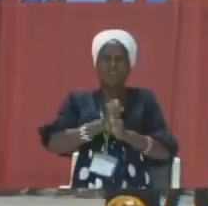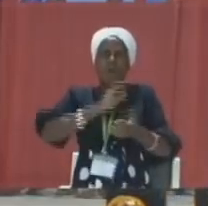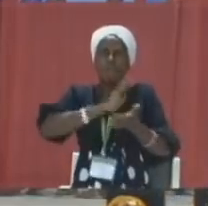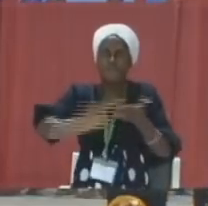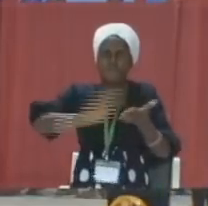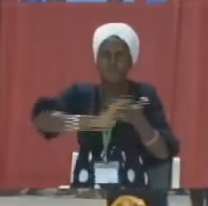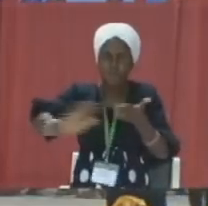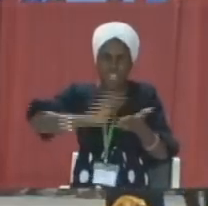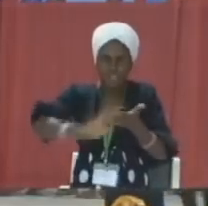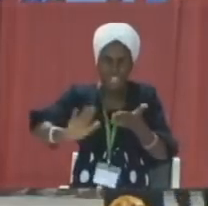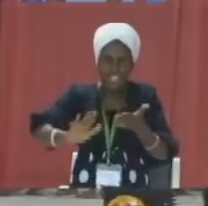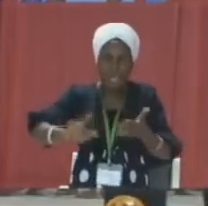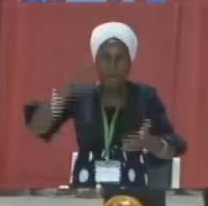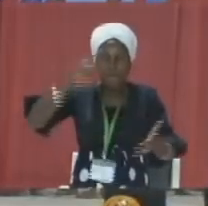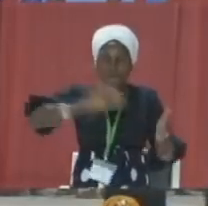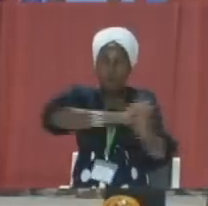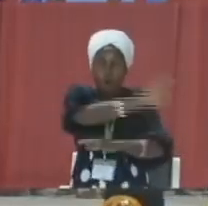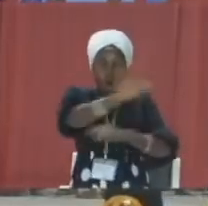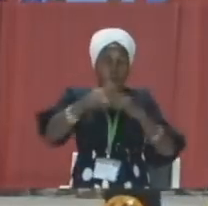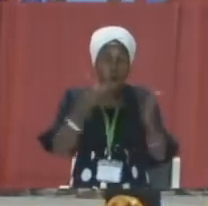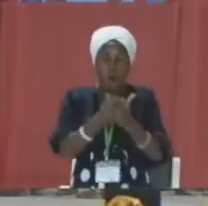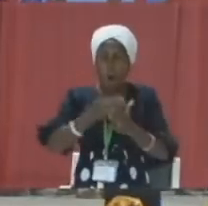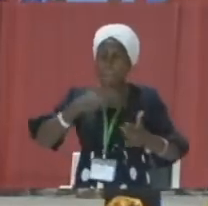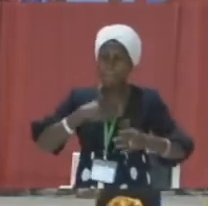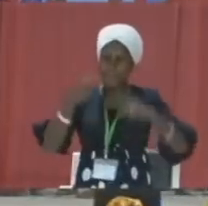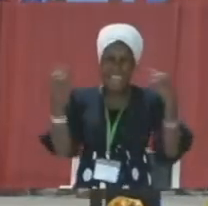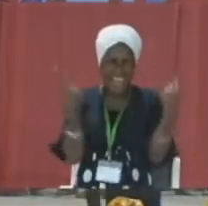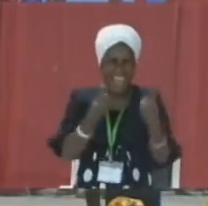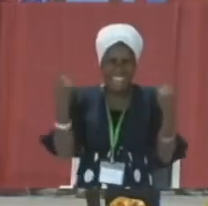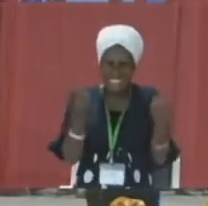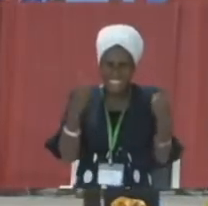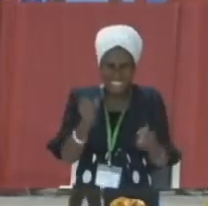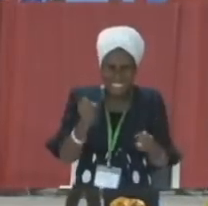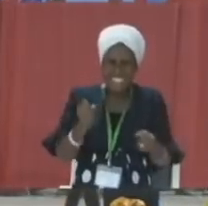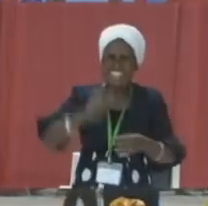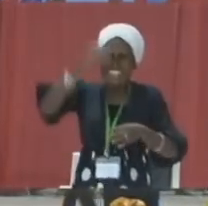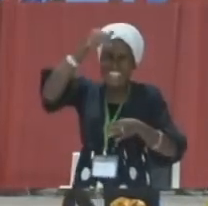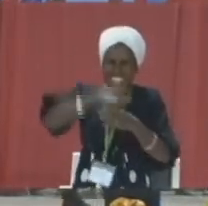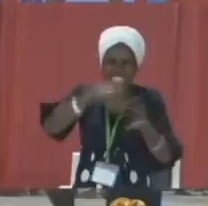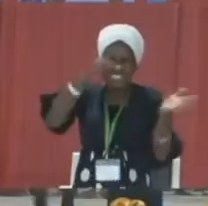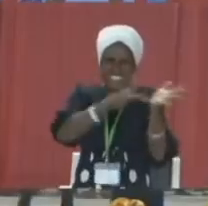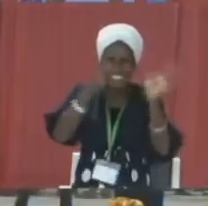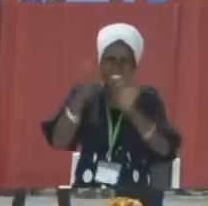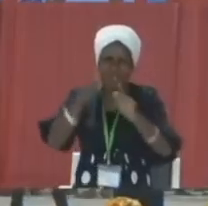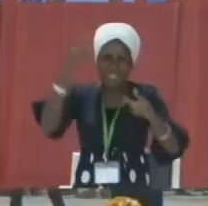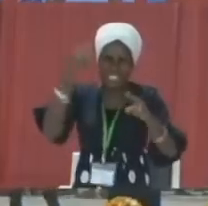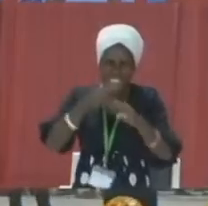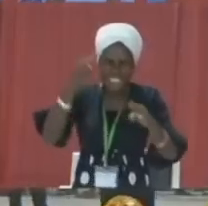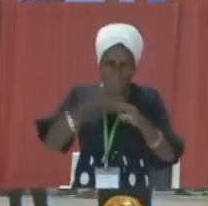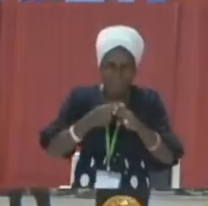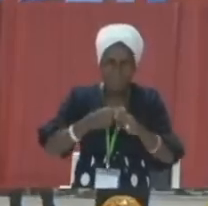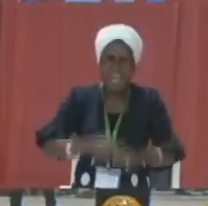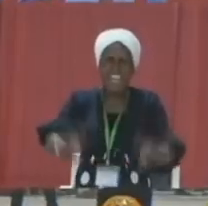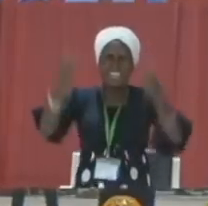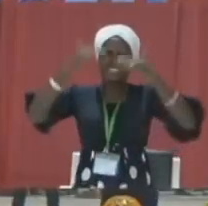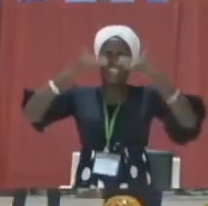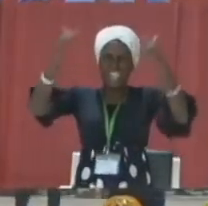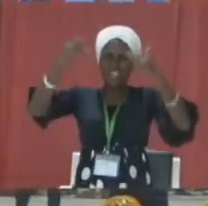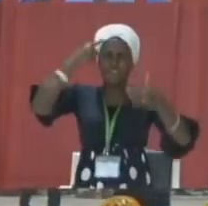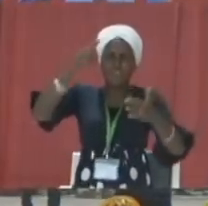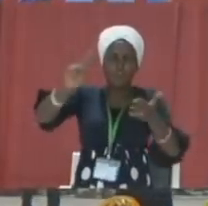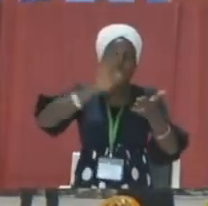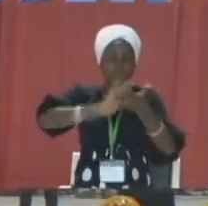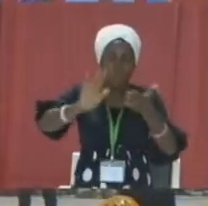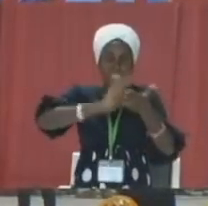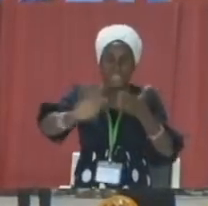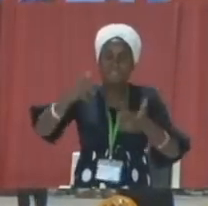my sins in the name of Jesus. Thank you for forgiving me. Thank you for